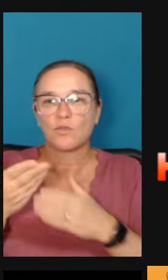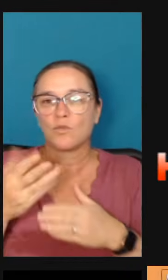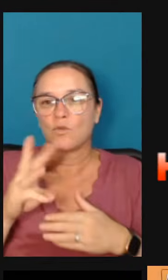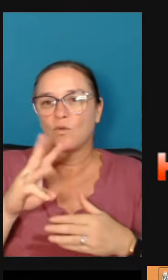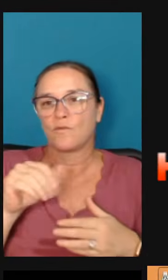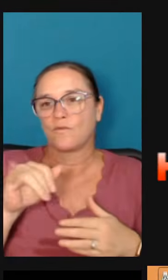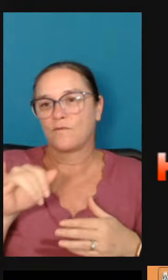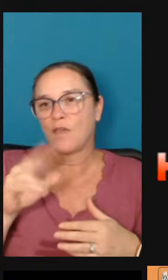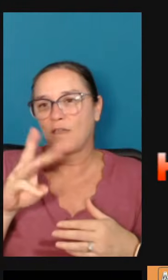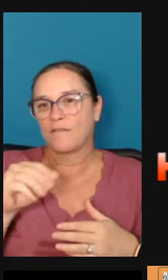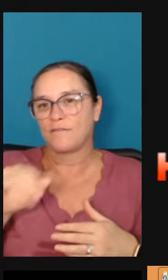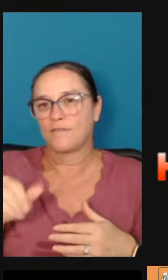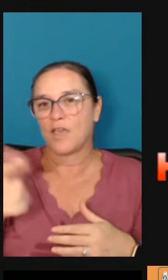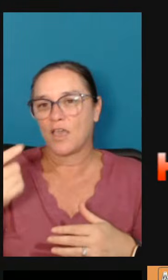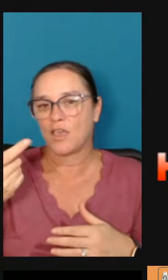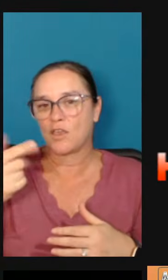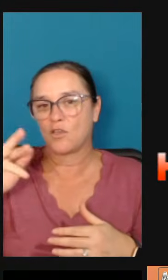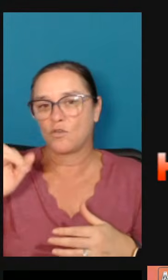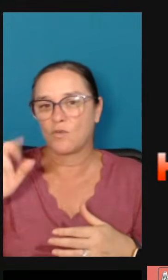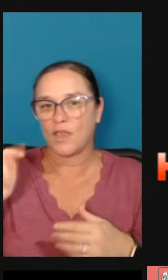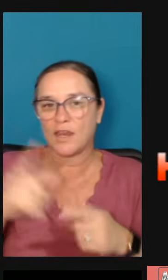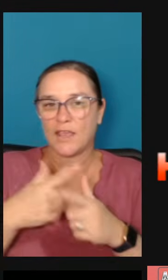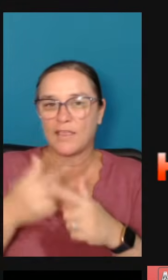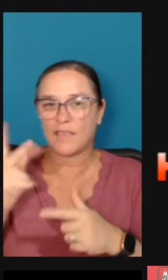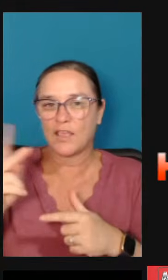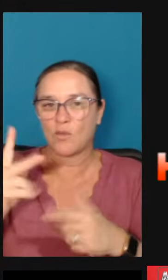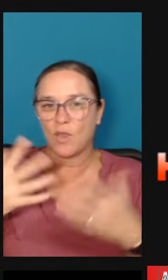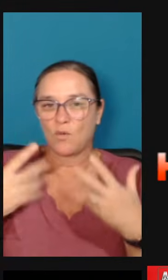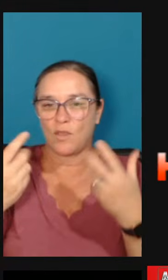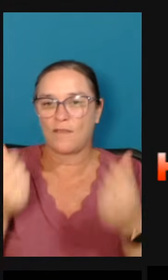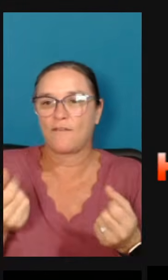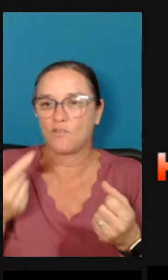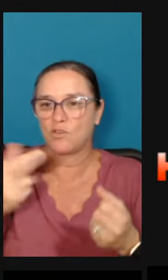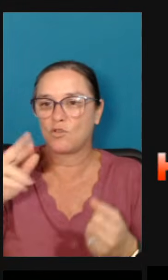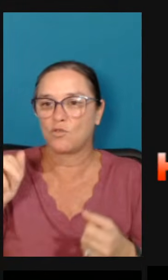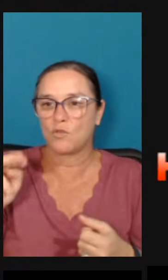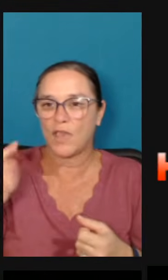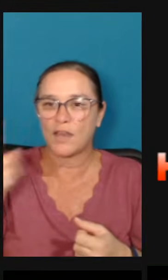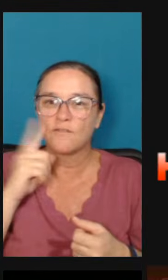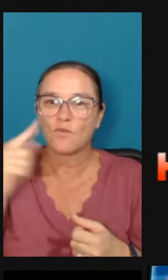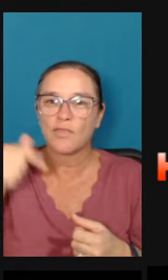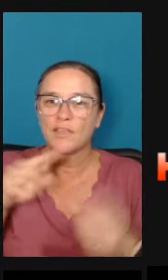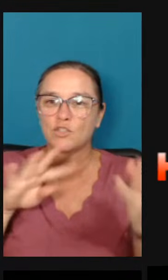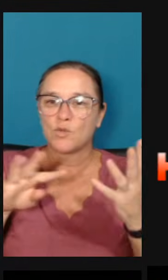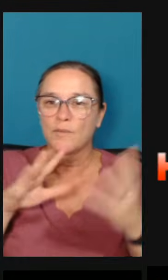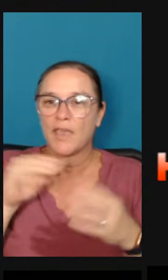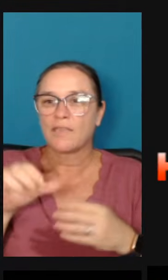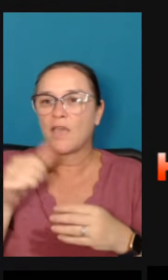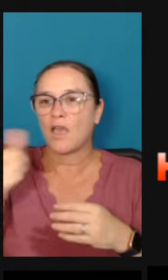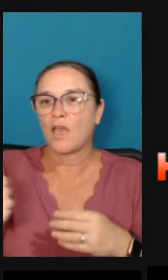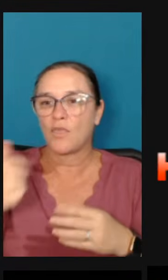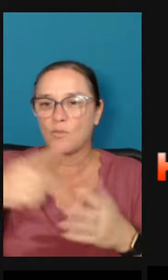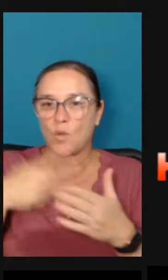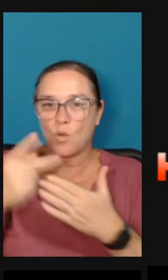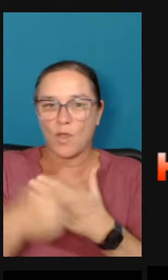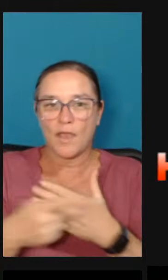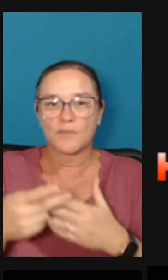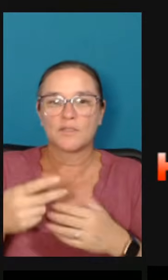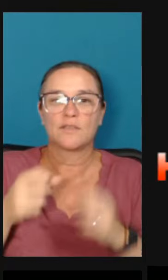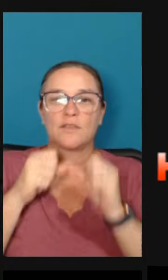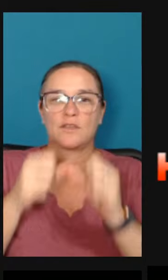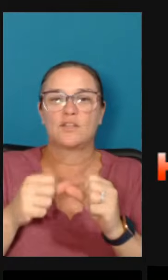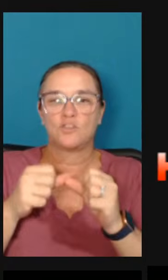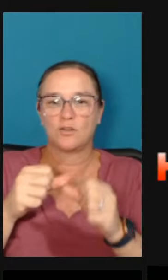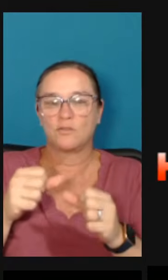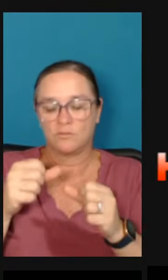the Kīlauea Recovery Grant program for supporting this stream, as well as our other programs, our digital resilience and youth development. So